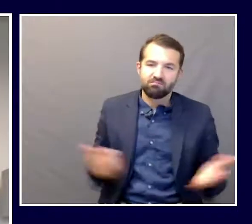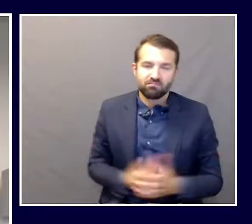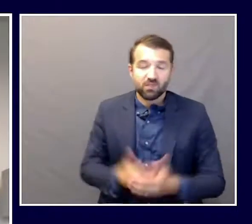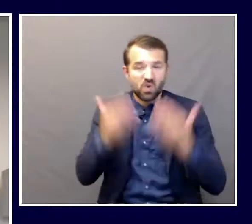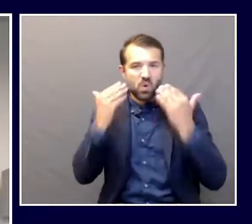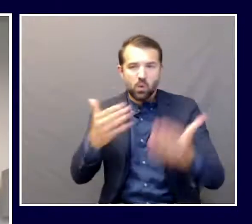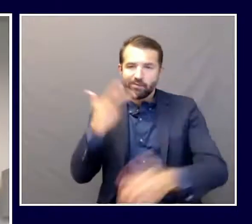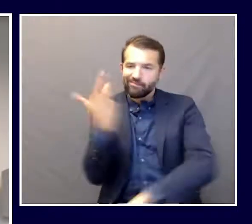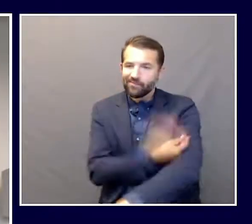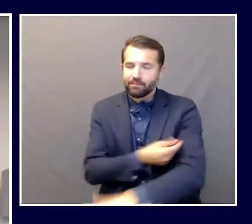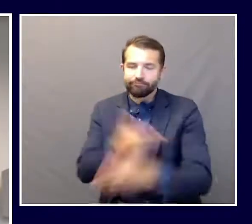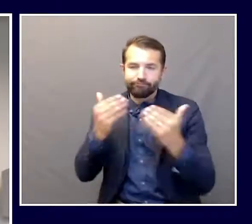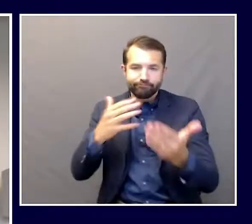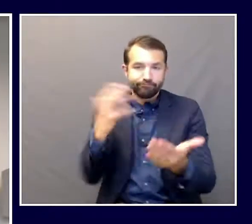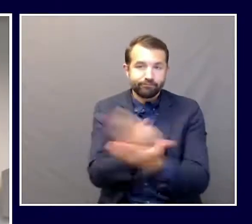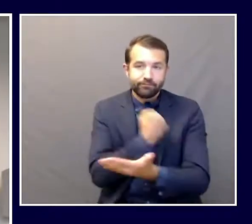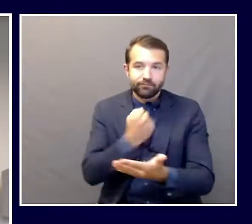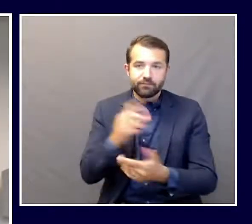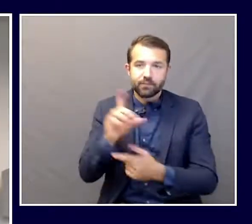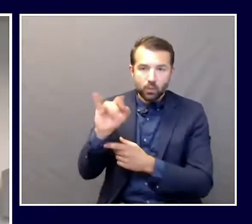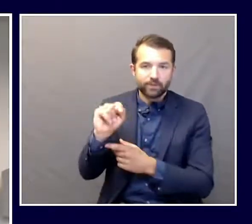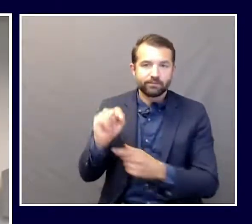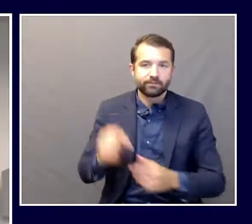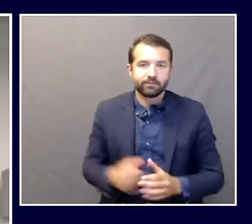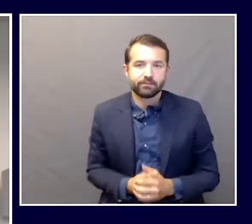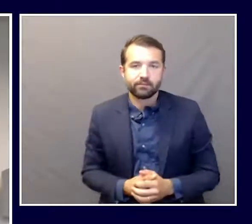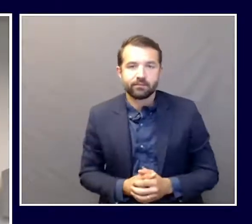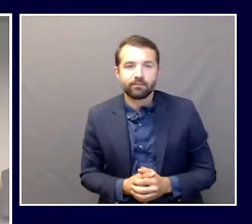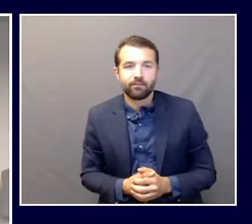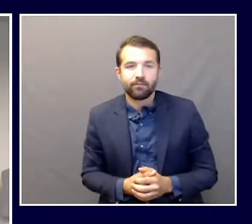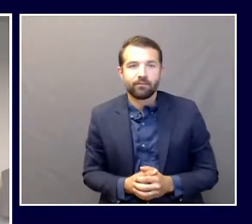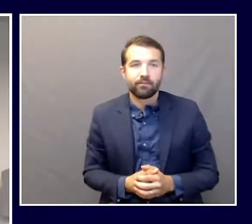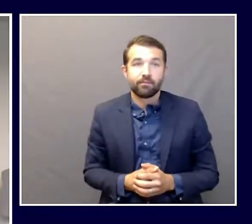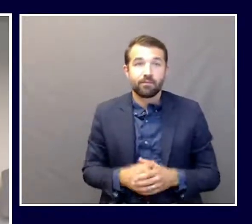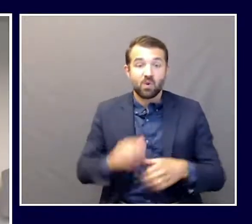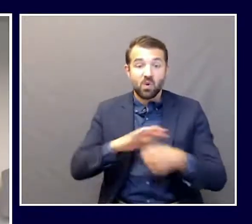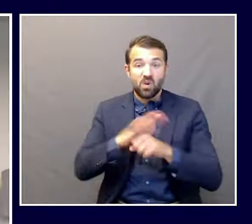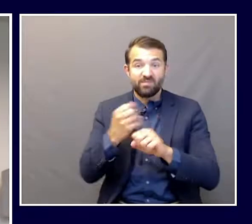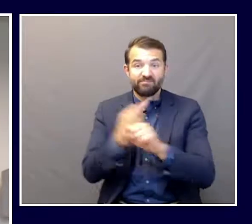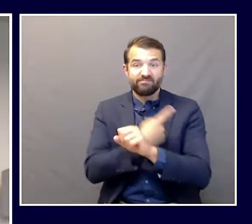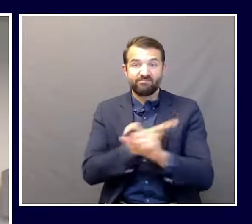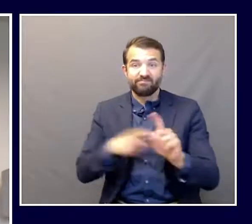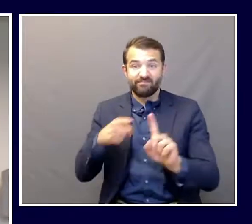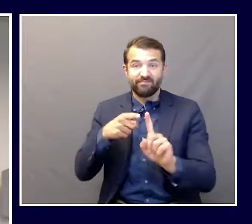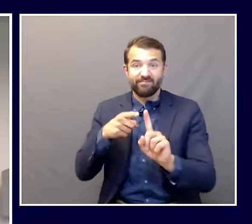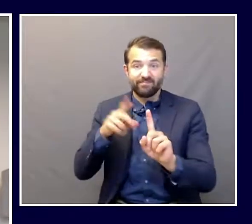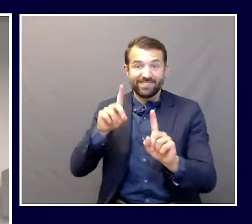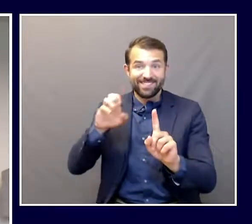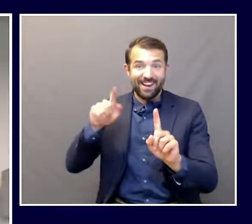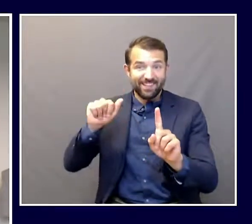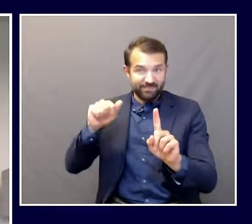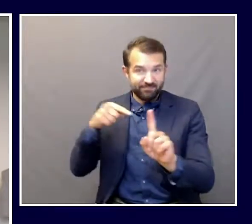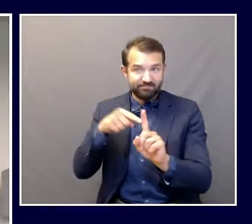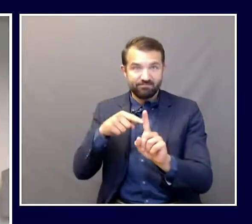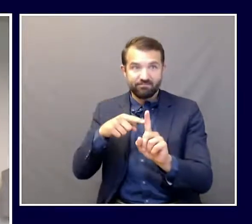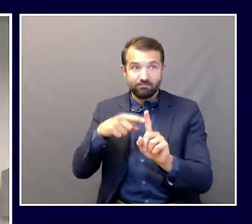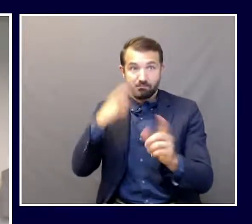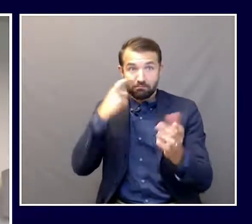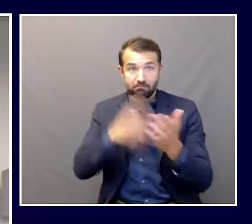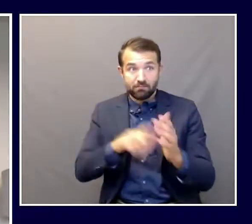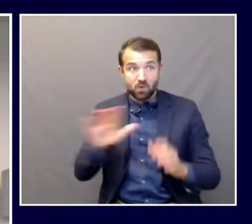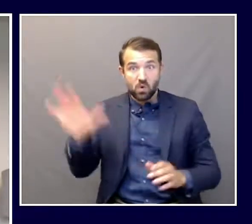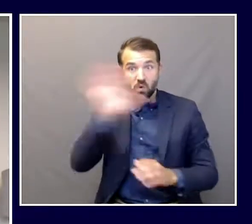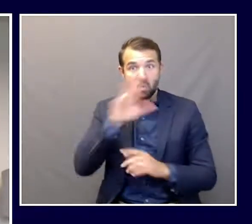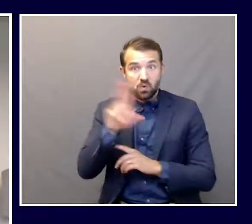vaccinated, in light of the emergence of this variant, one that is already spreading in other places in the United States, one